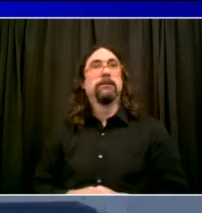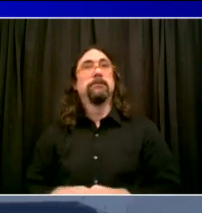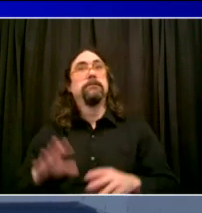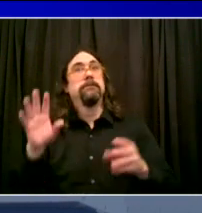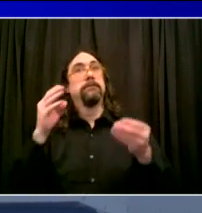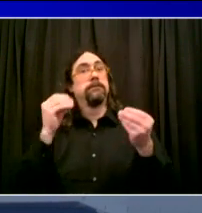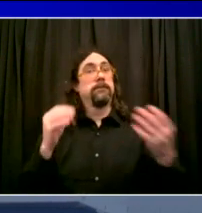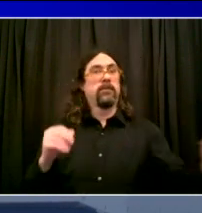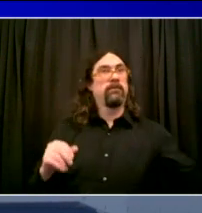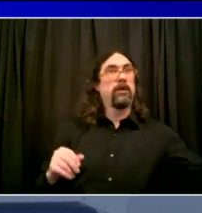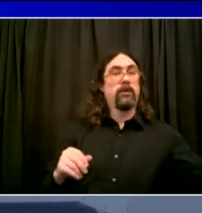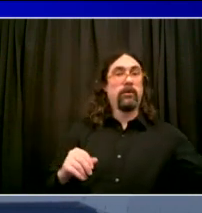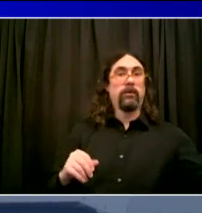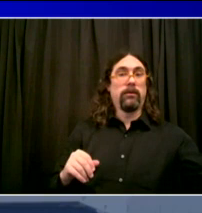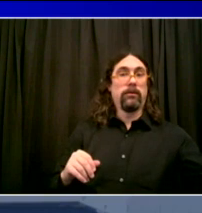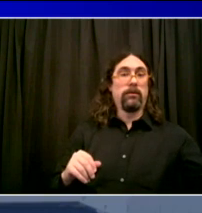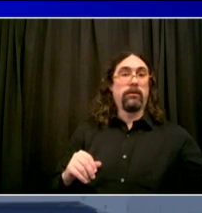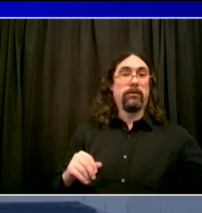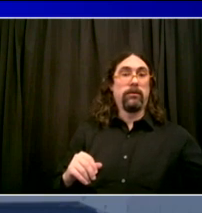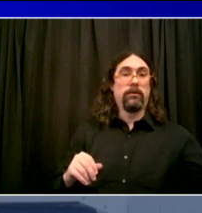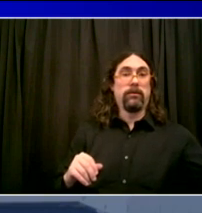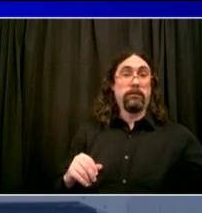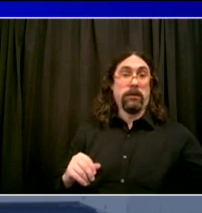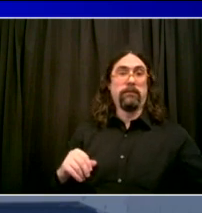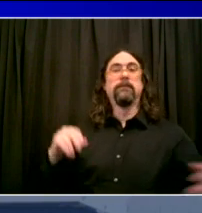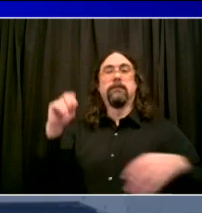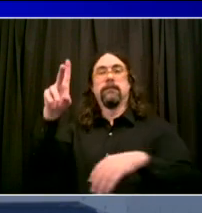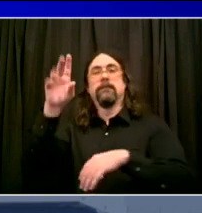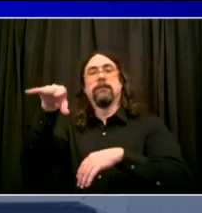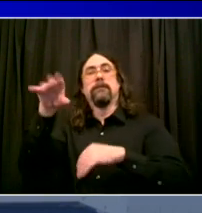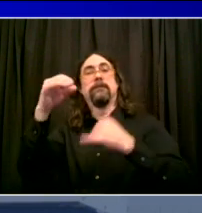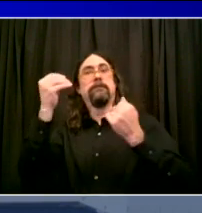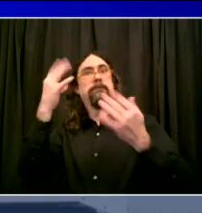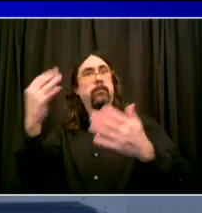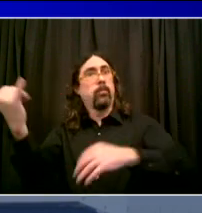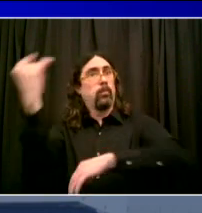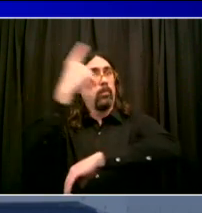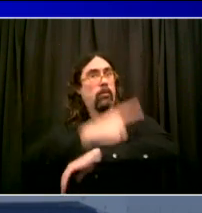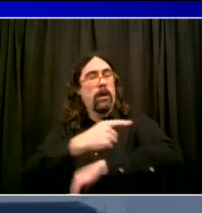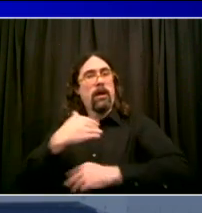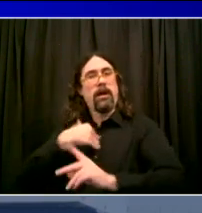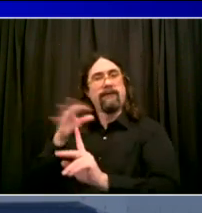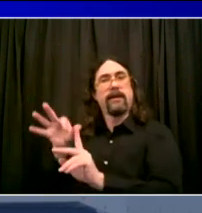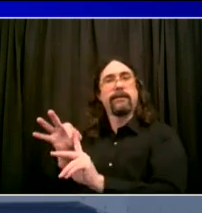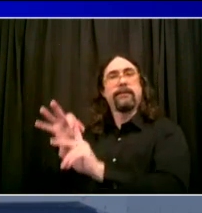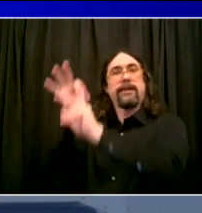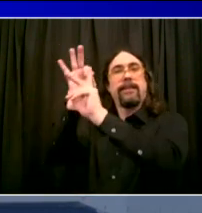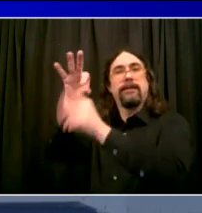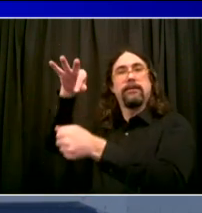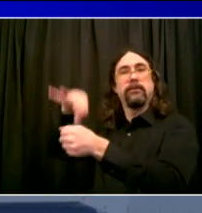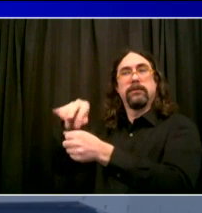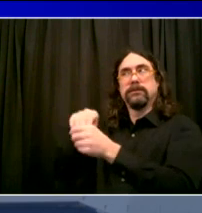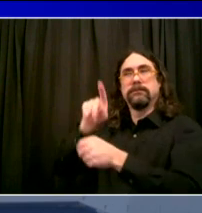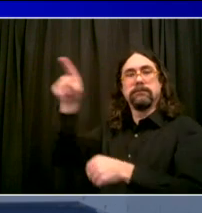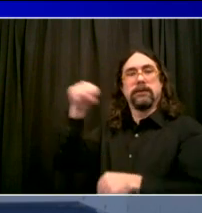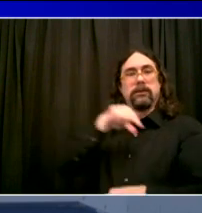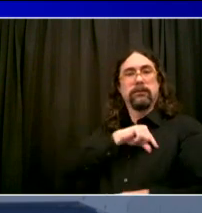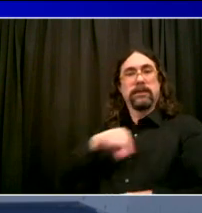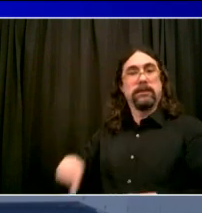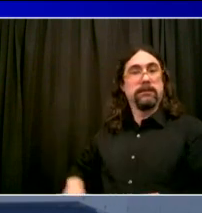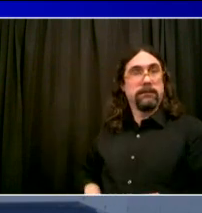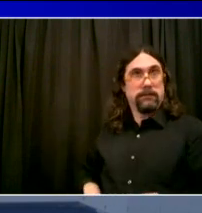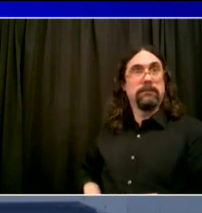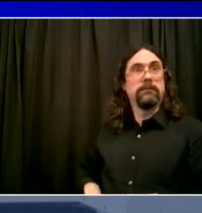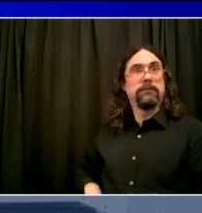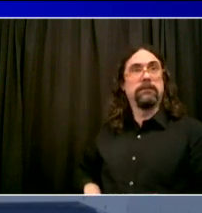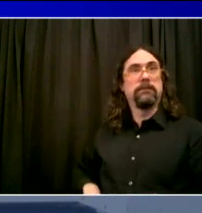District 24 in Queens for City Council. And this is the neighborhoods of Briarwood, Cunningham Park, Flushing, Fresh